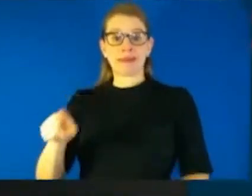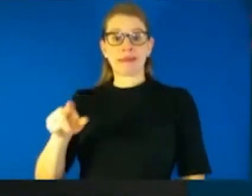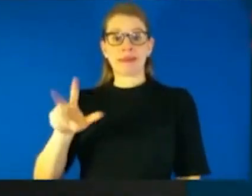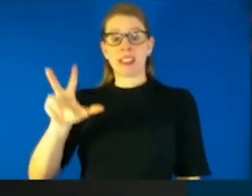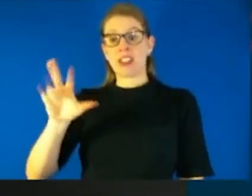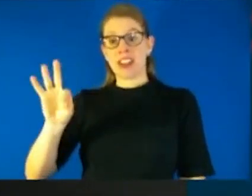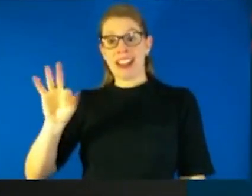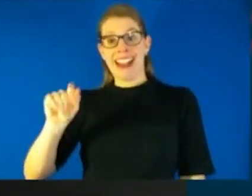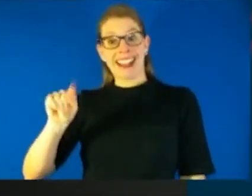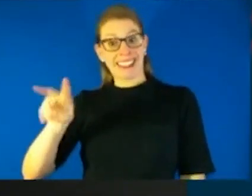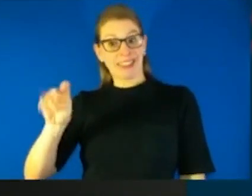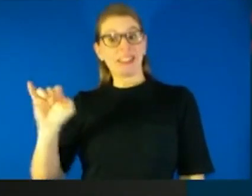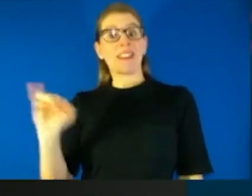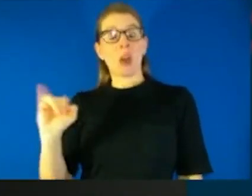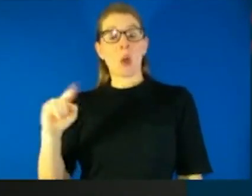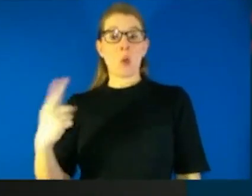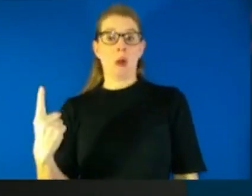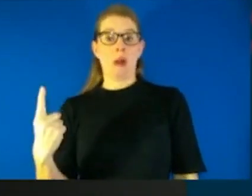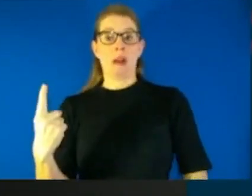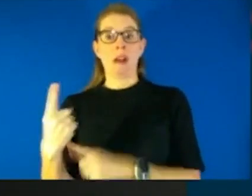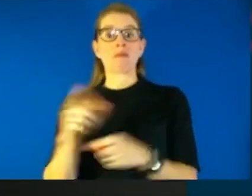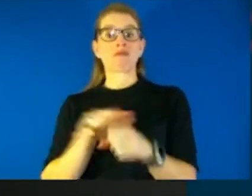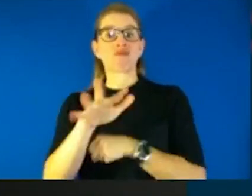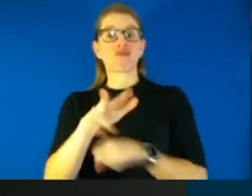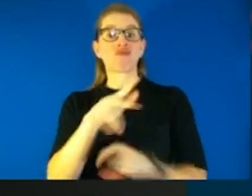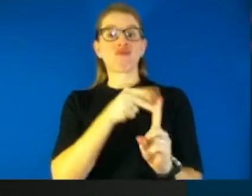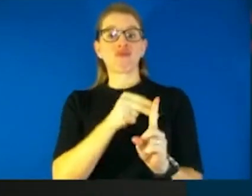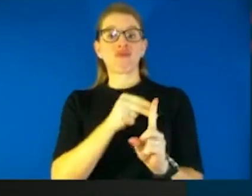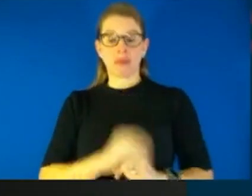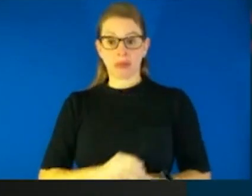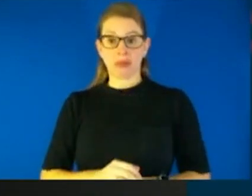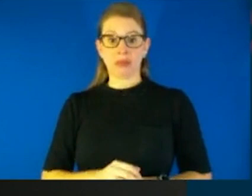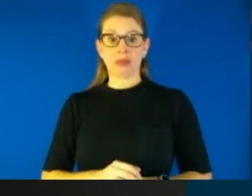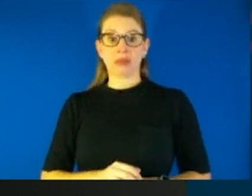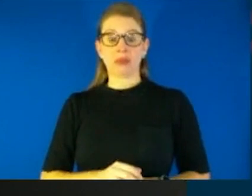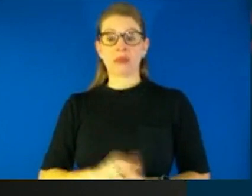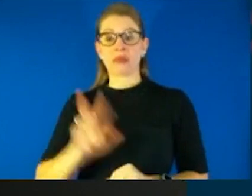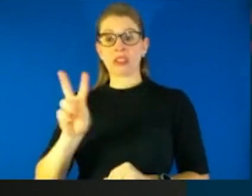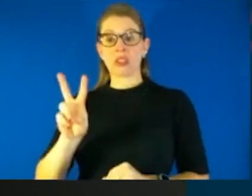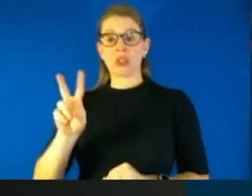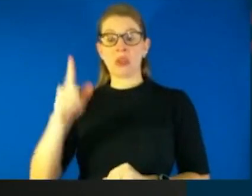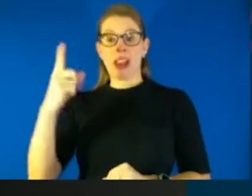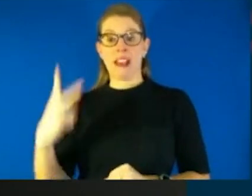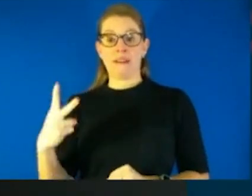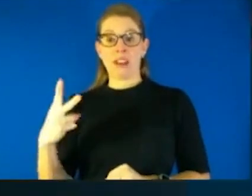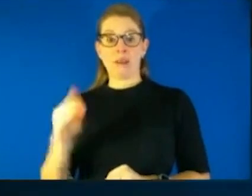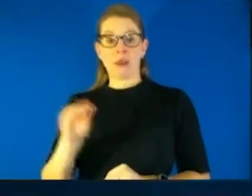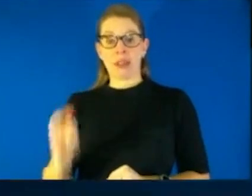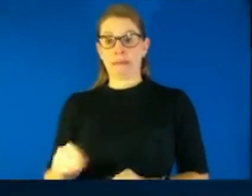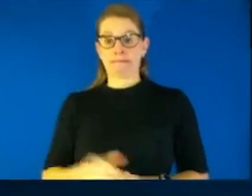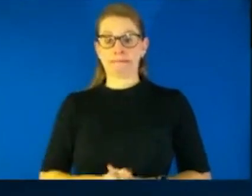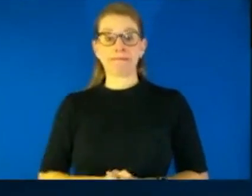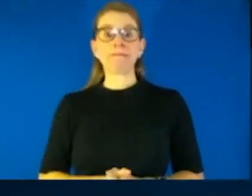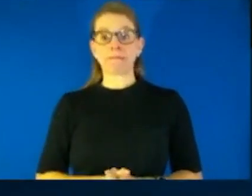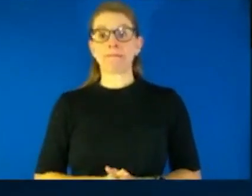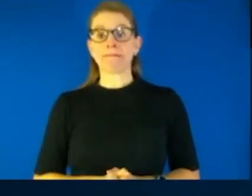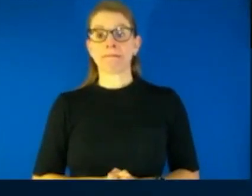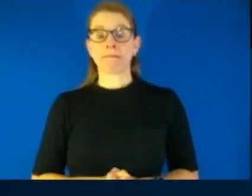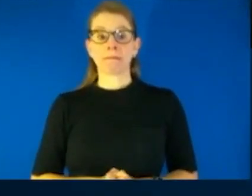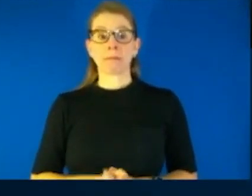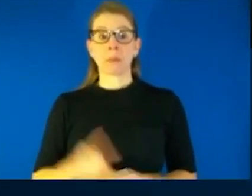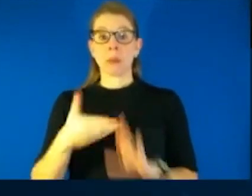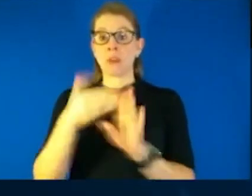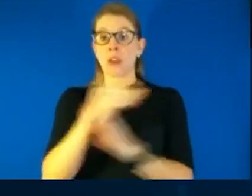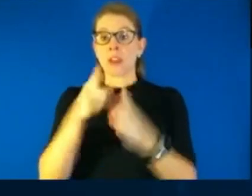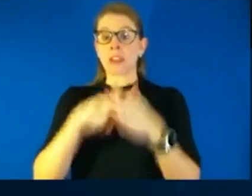infections, only 1 is fully vaccinated, so about 2.5%. All right, Doc Hawk, thanks so much. Okay, before we get to our guest today, President